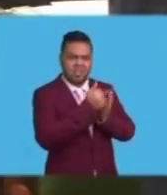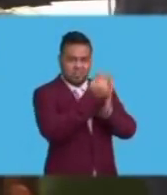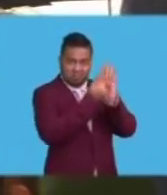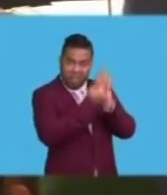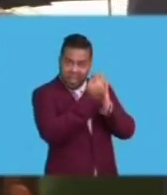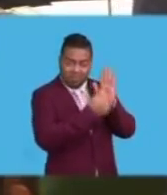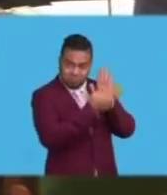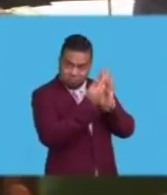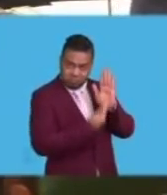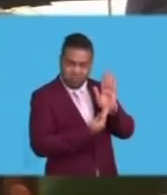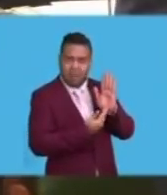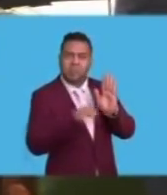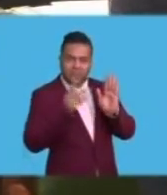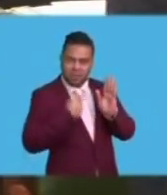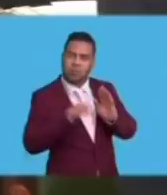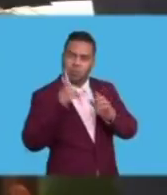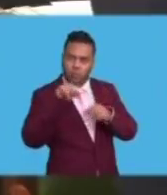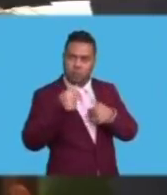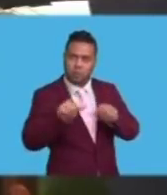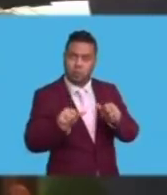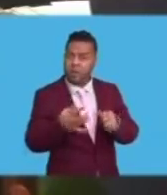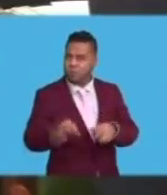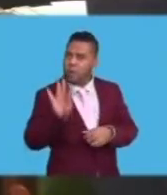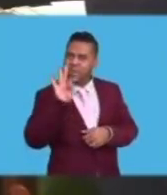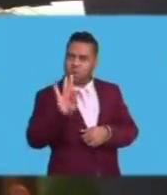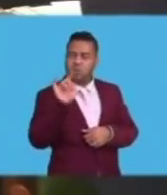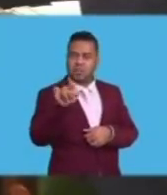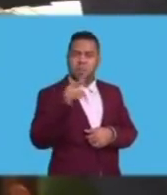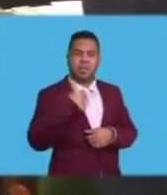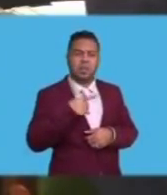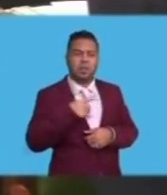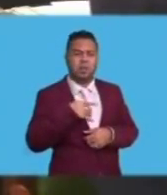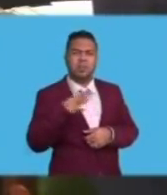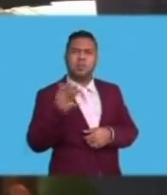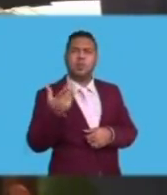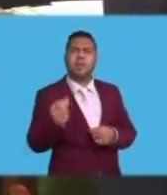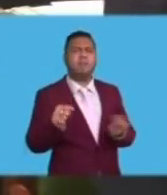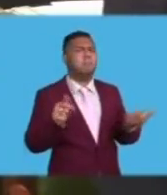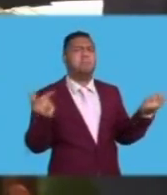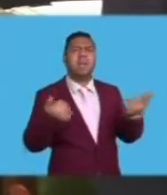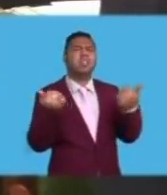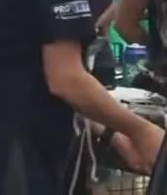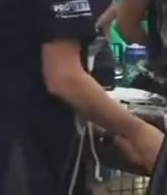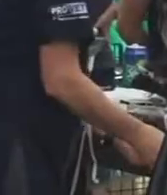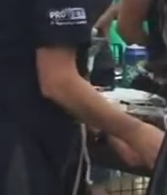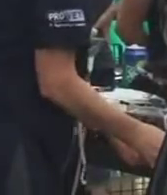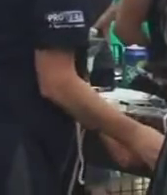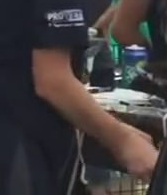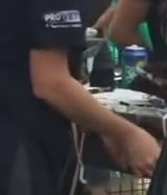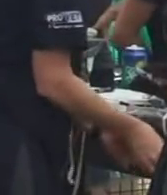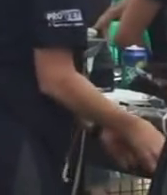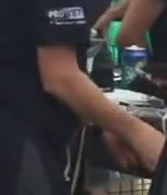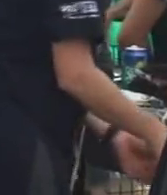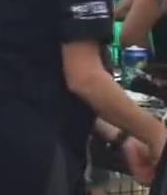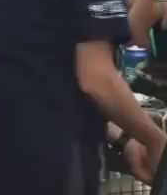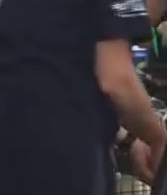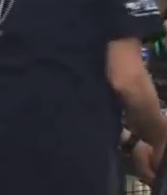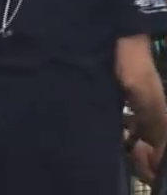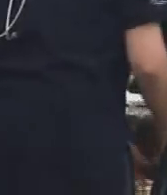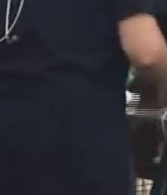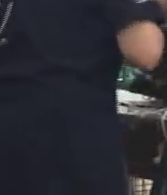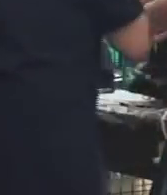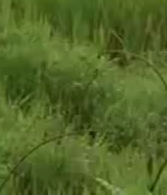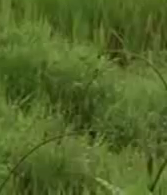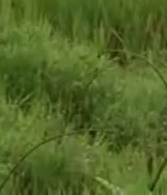play. And we have to enforce it because of the so many complaints that are coming. Other challenges faced by